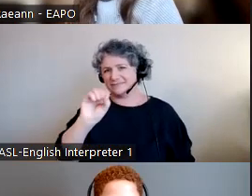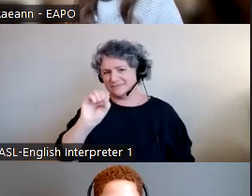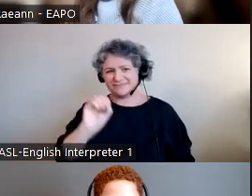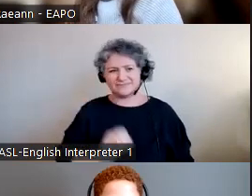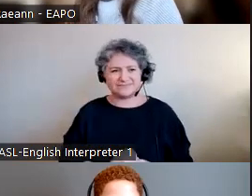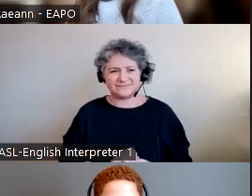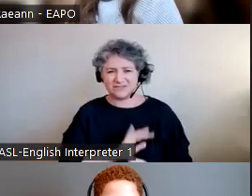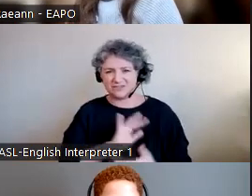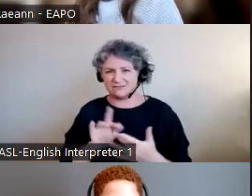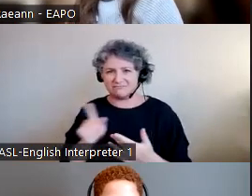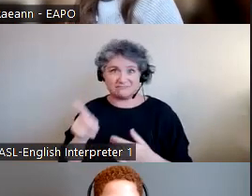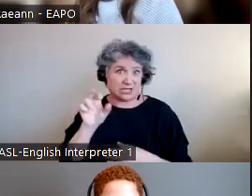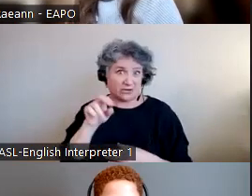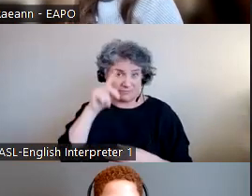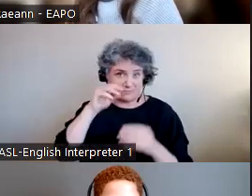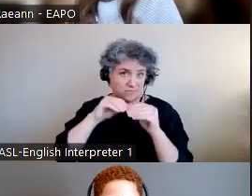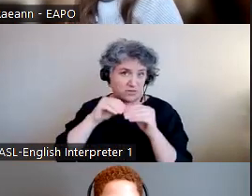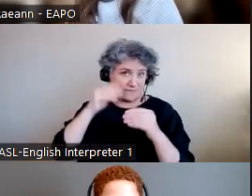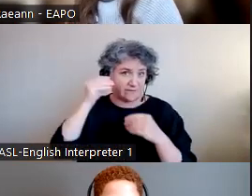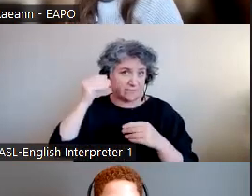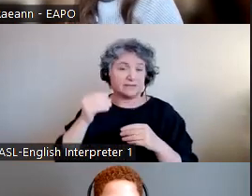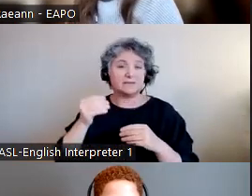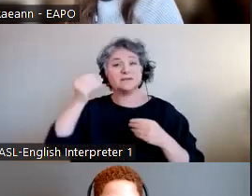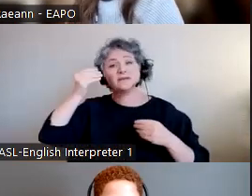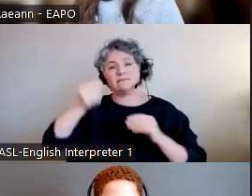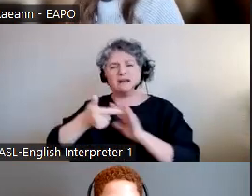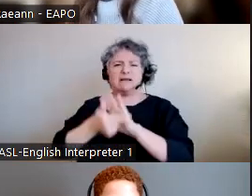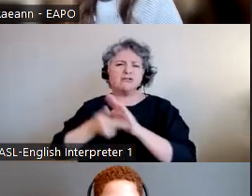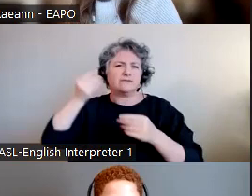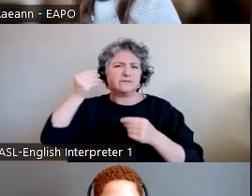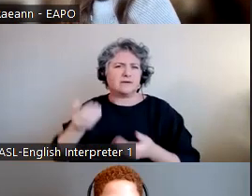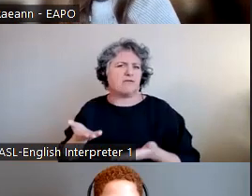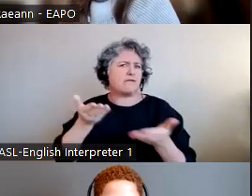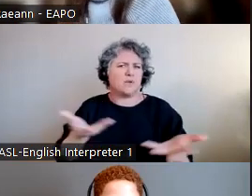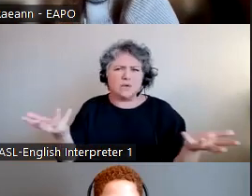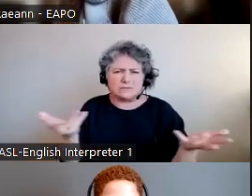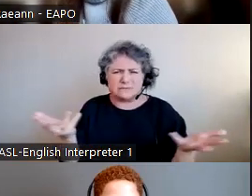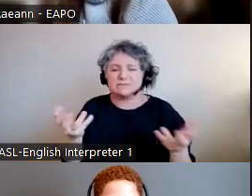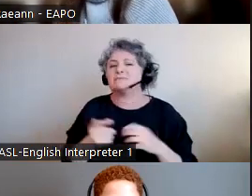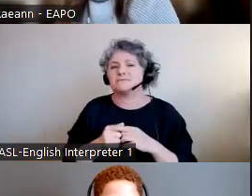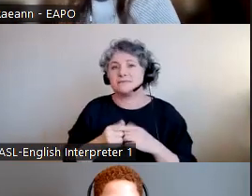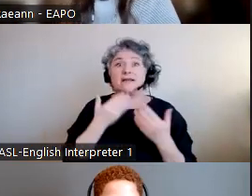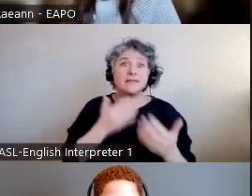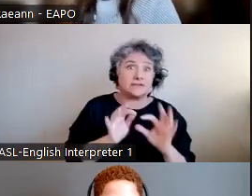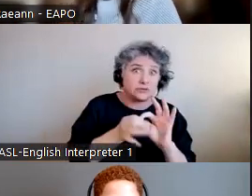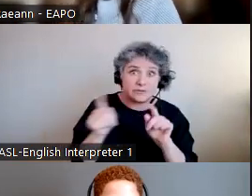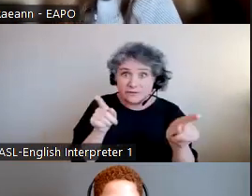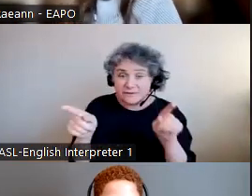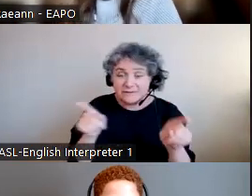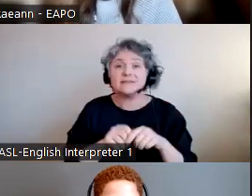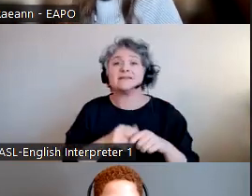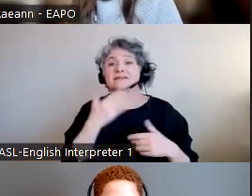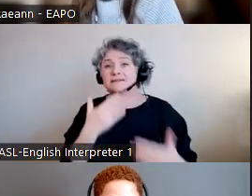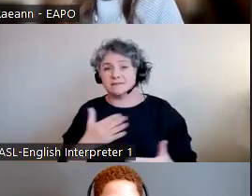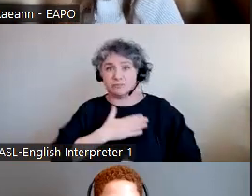for further information about the information, legal information that they offer. So again, thank you to our ASL interpreters. We greatly appreciate,